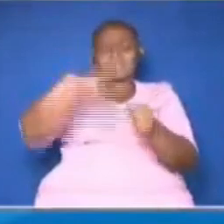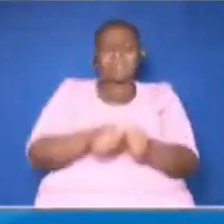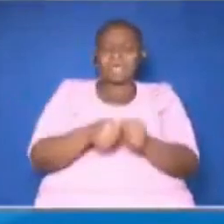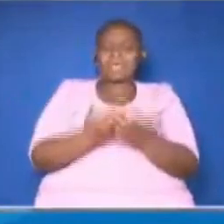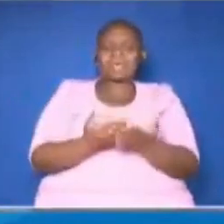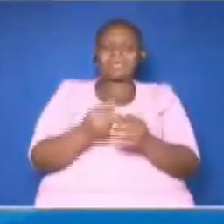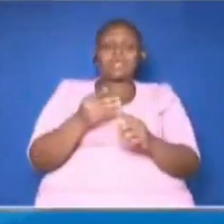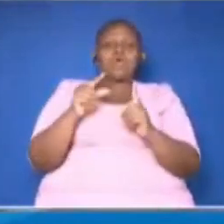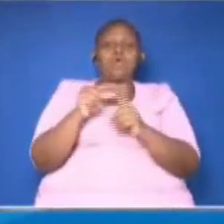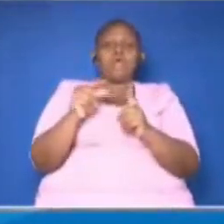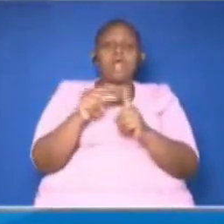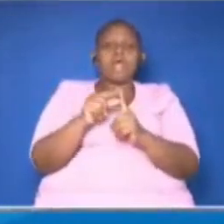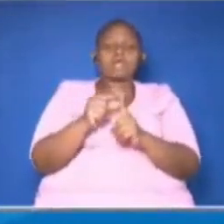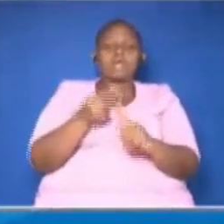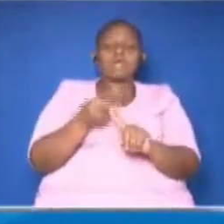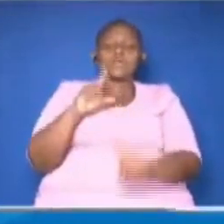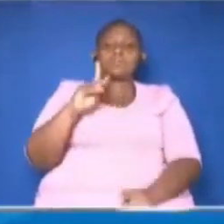Deuteronomy 15:6